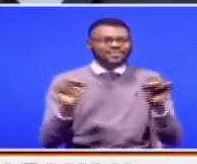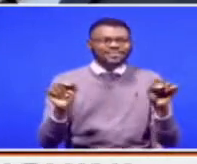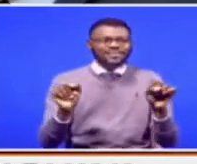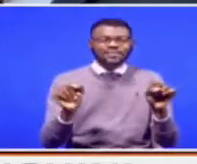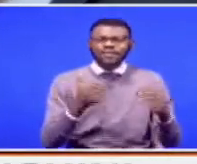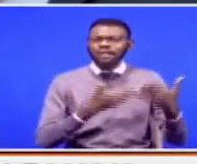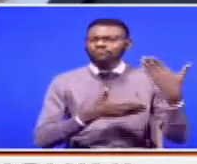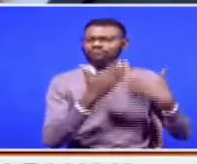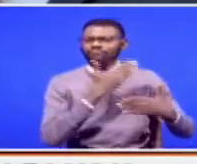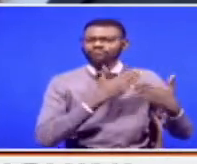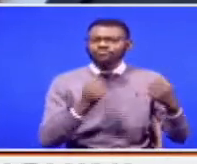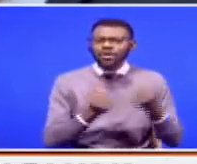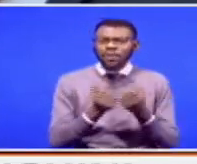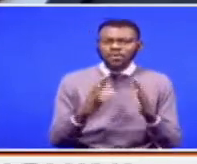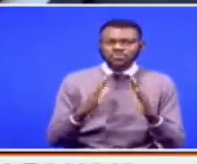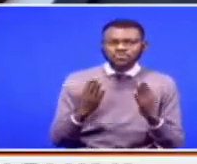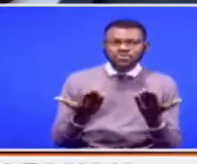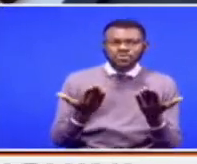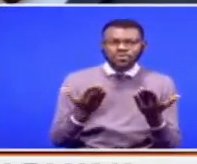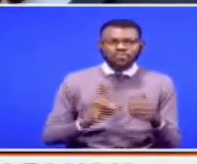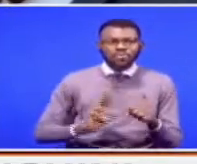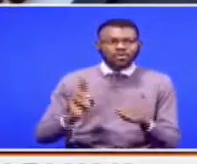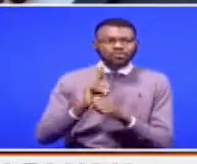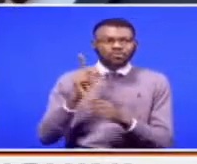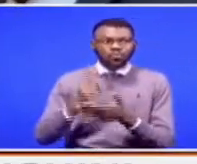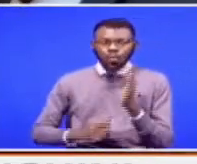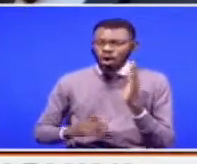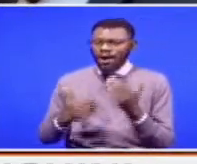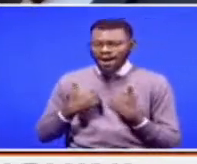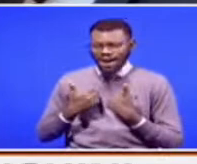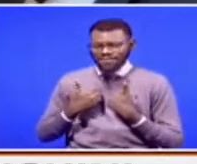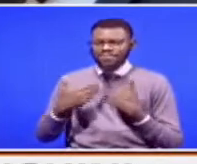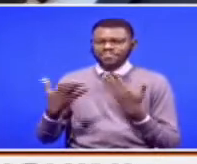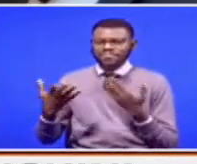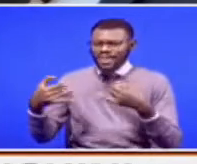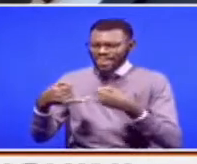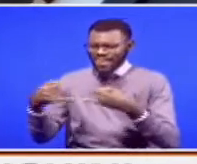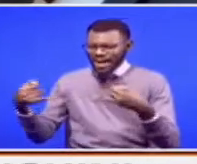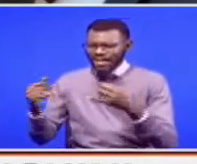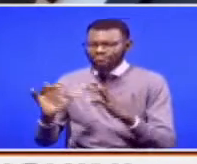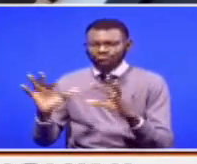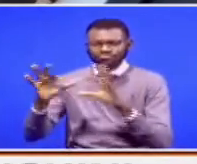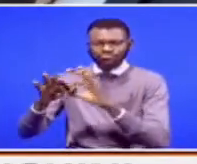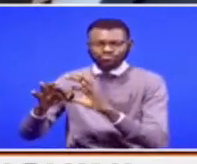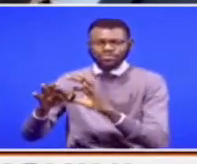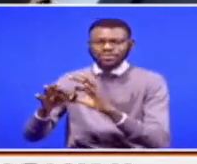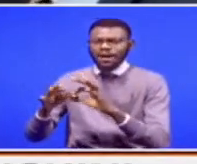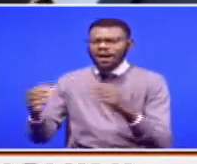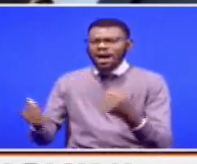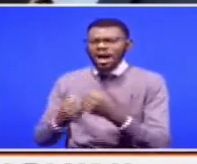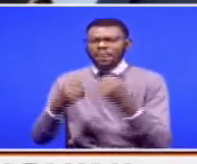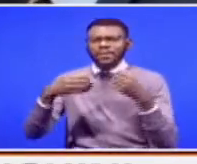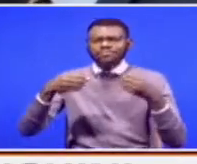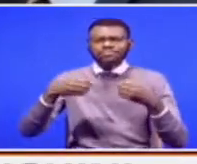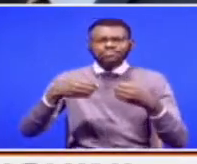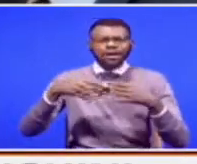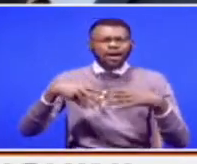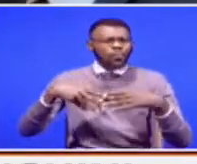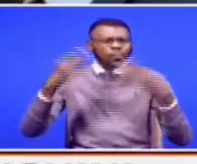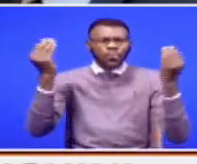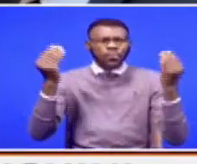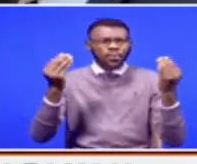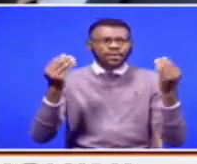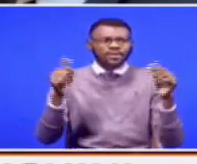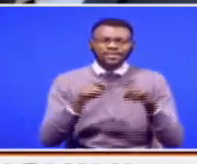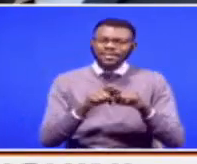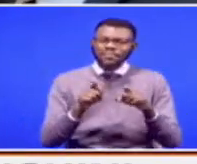past, we have always used the Uganda line. That is when the rest of the Kenyan system has collapsed. Then we use the UETCL link,